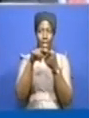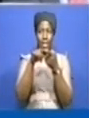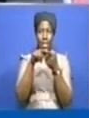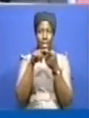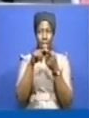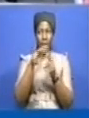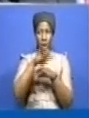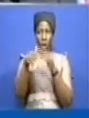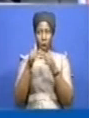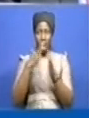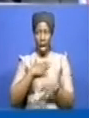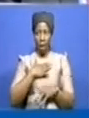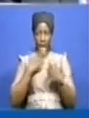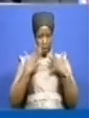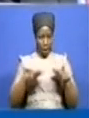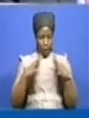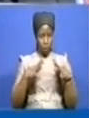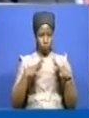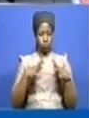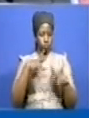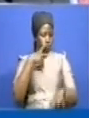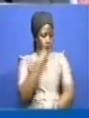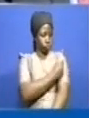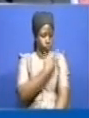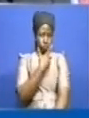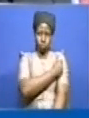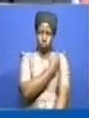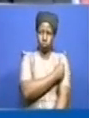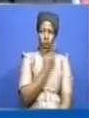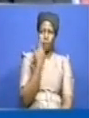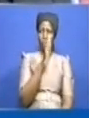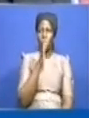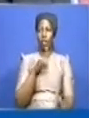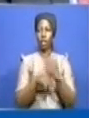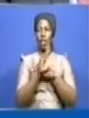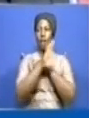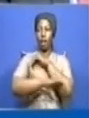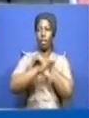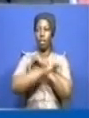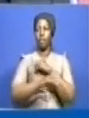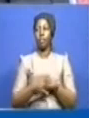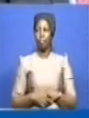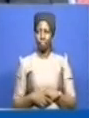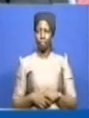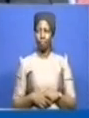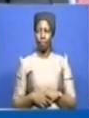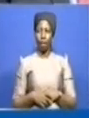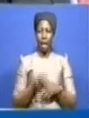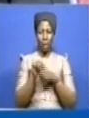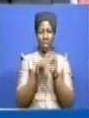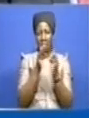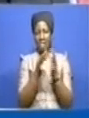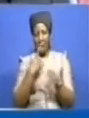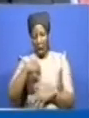all our people are effectively covered across the country. With regard to whether we will lead